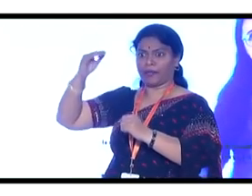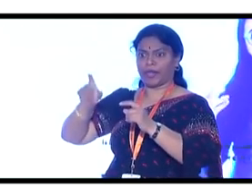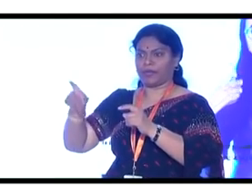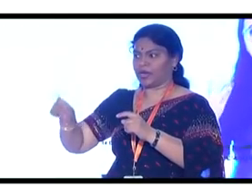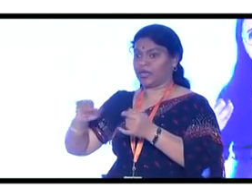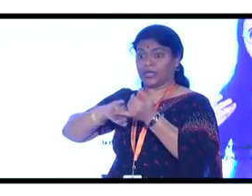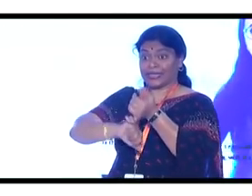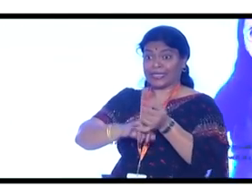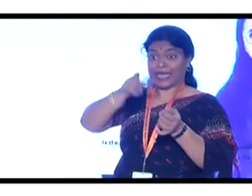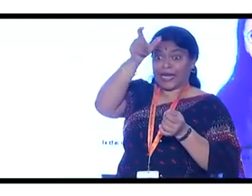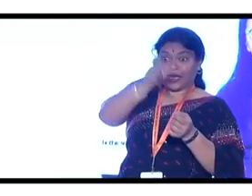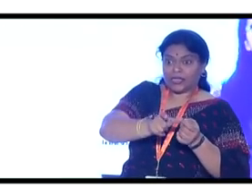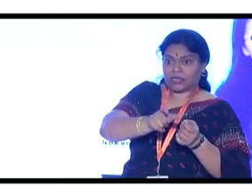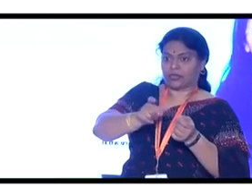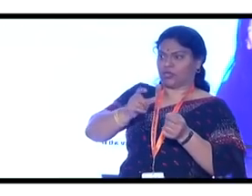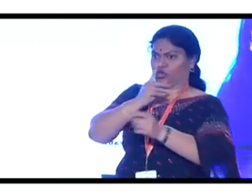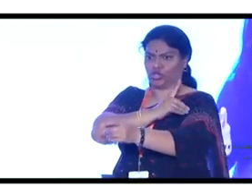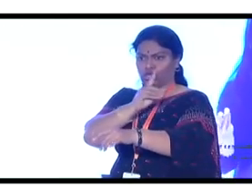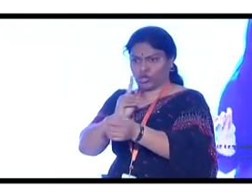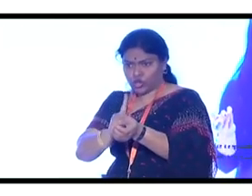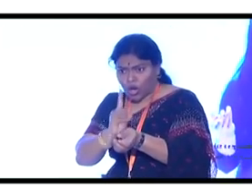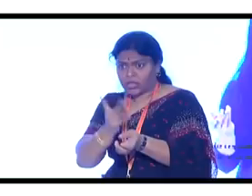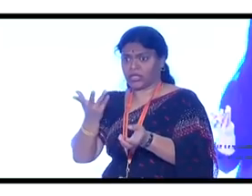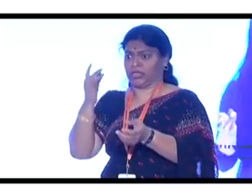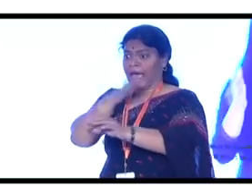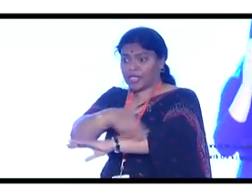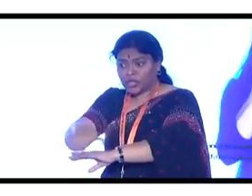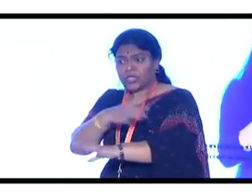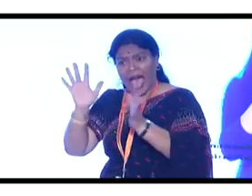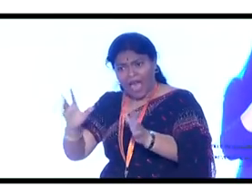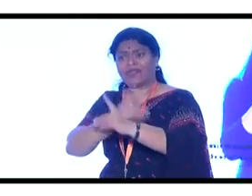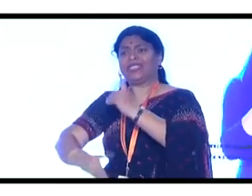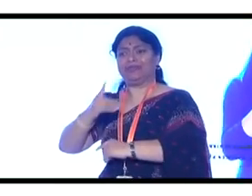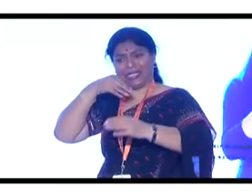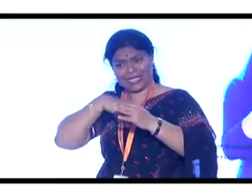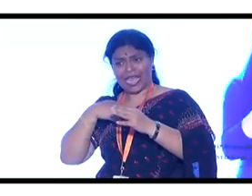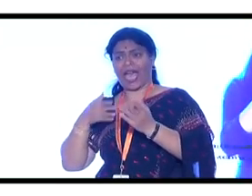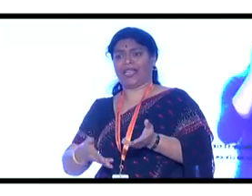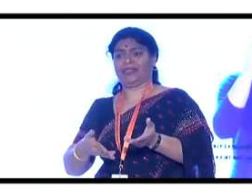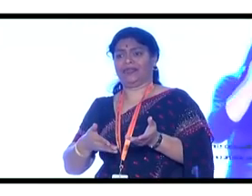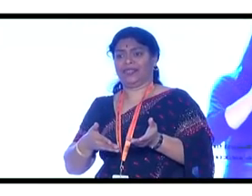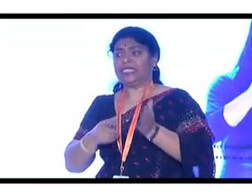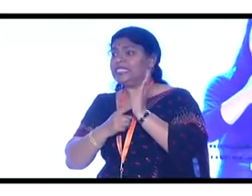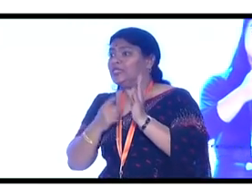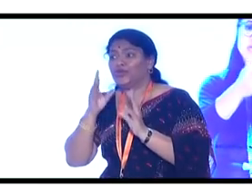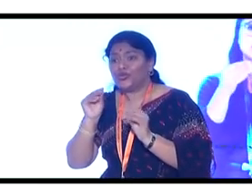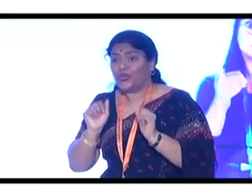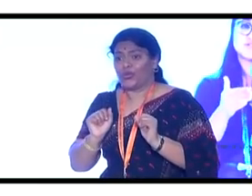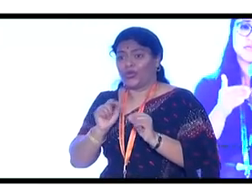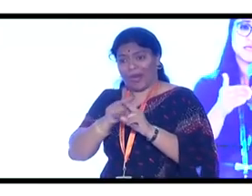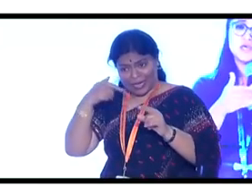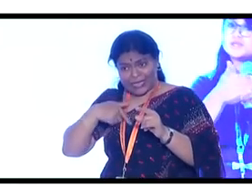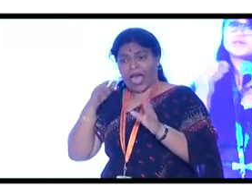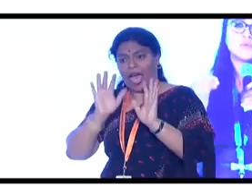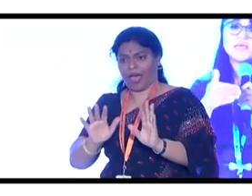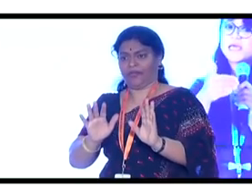scientists, the doctors and engineers who happen to have disability in themselves, so that our youth would be knowing that the vocational